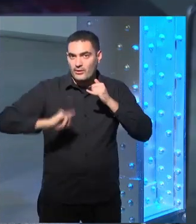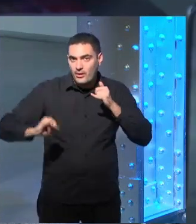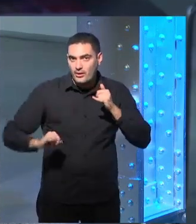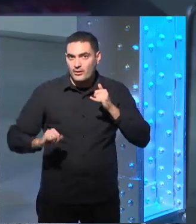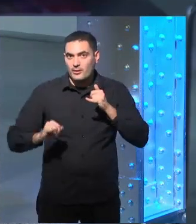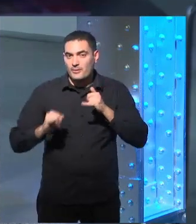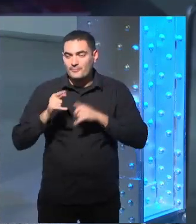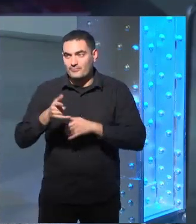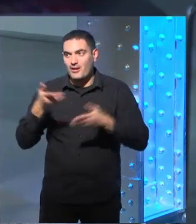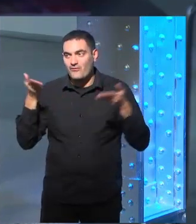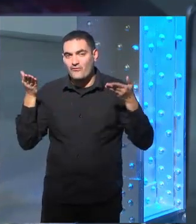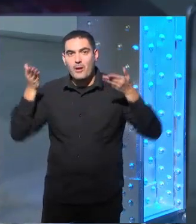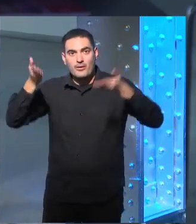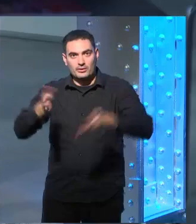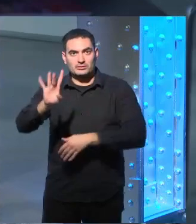possible